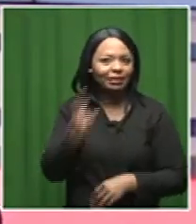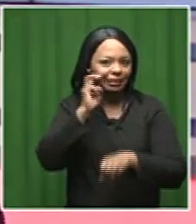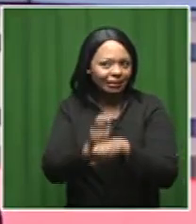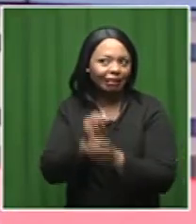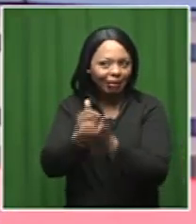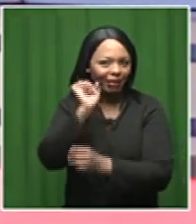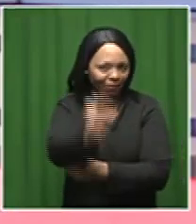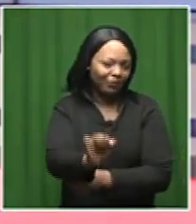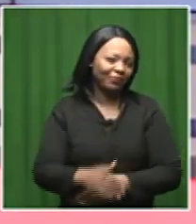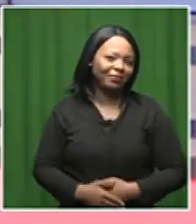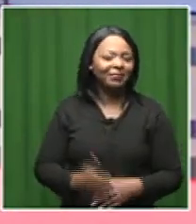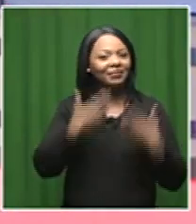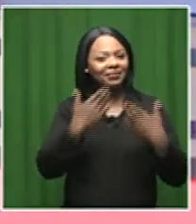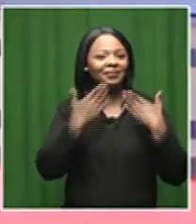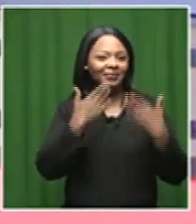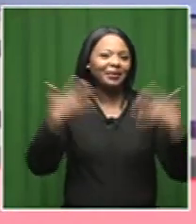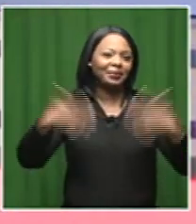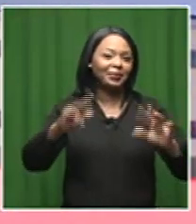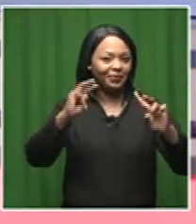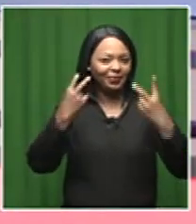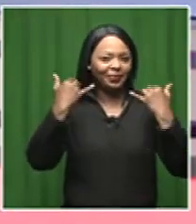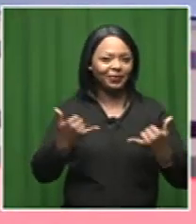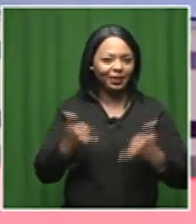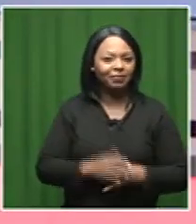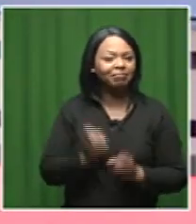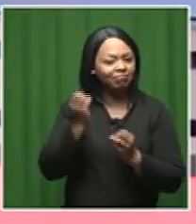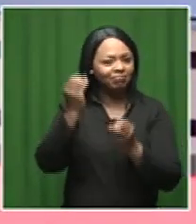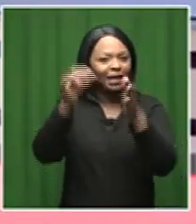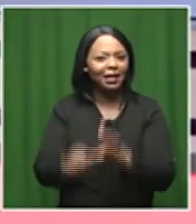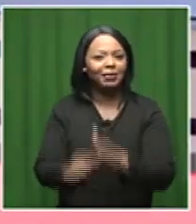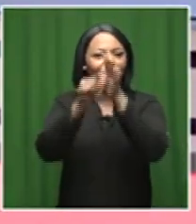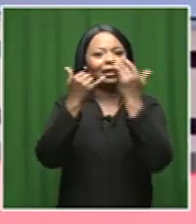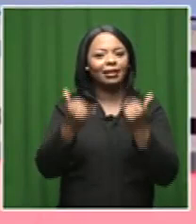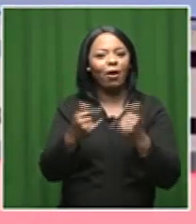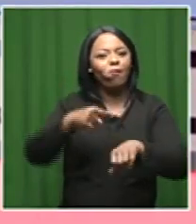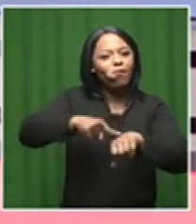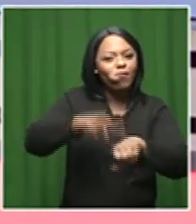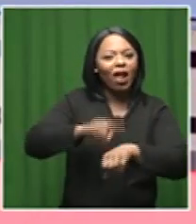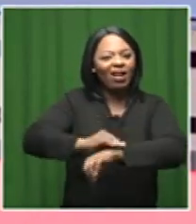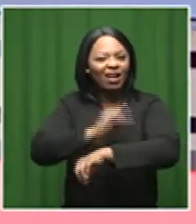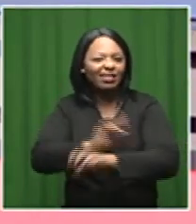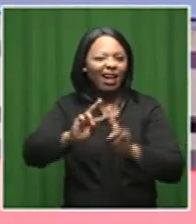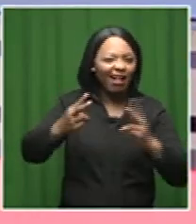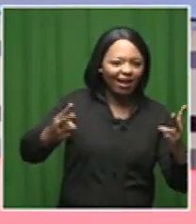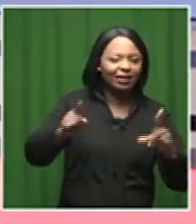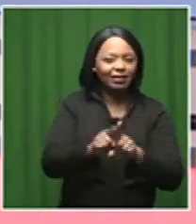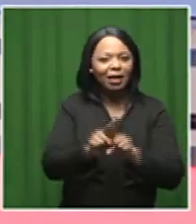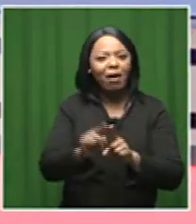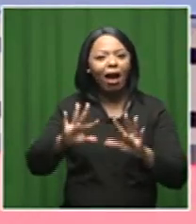one day. Thank you so much to all the guests that participated in today's show as we highlighted the importance of these bone cancers and, of course, bone